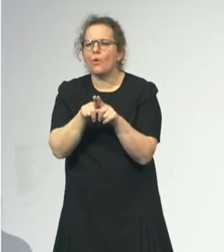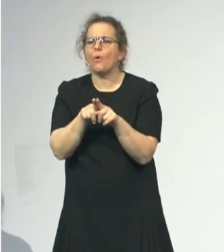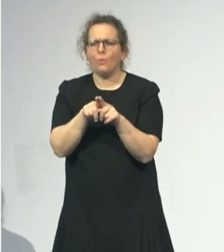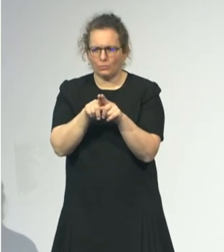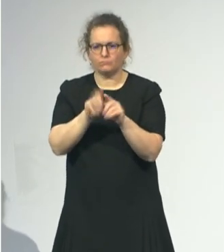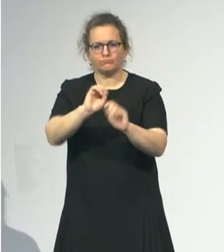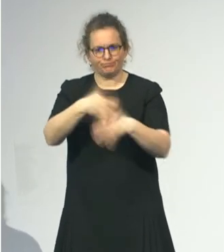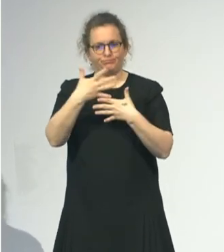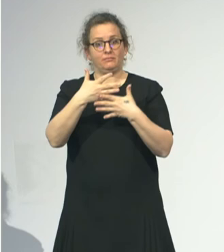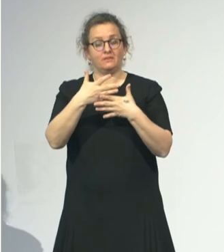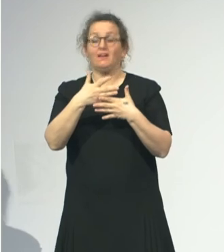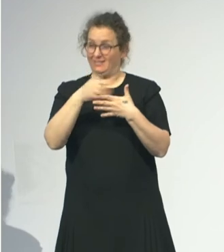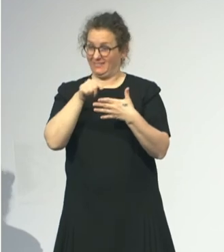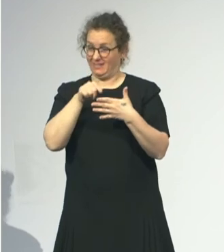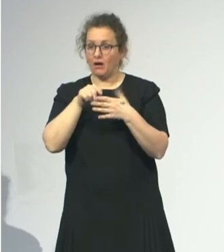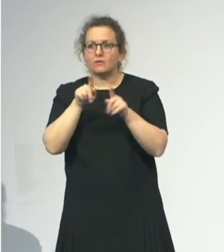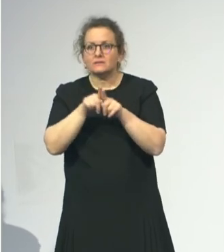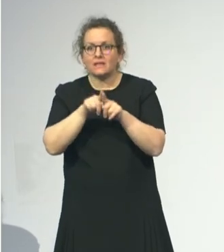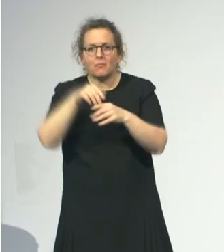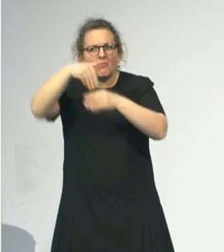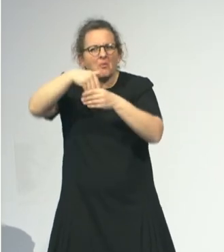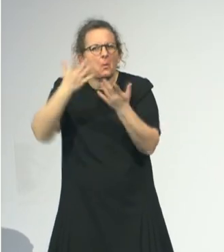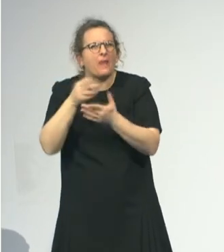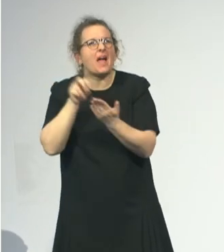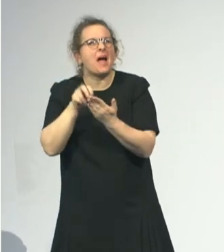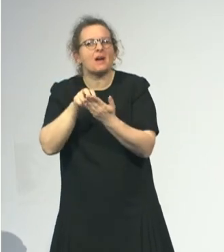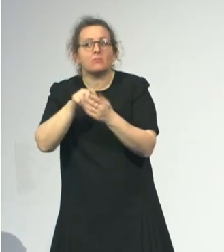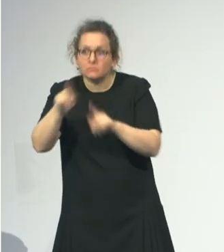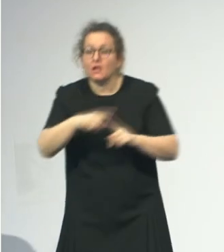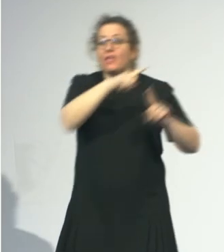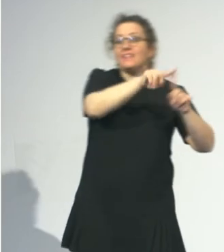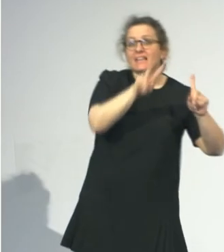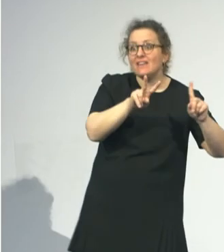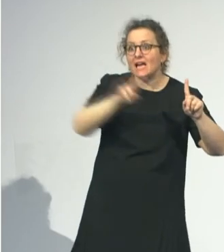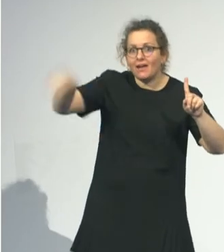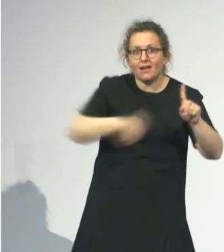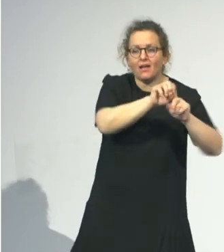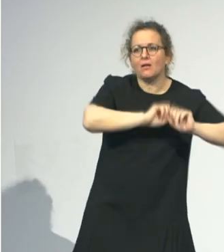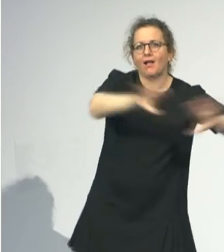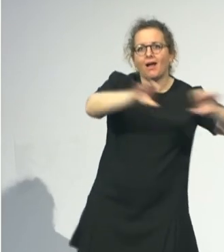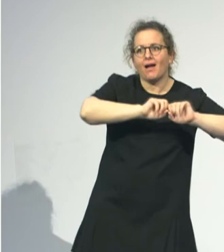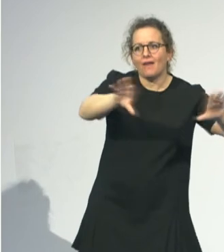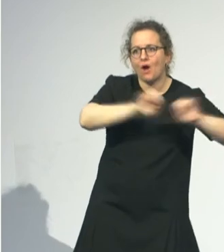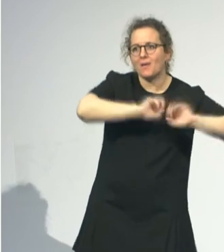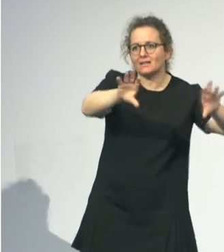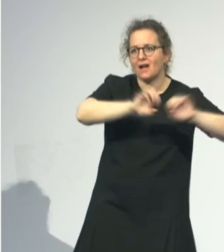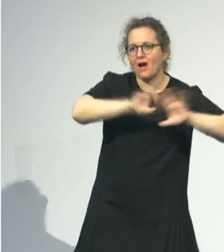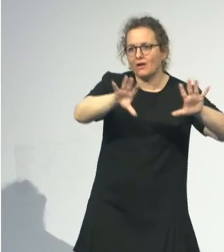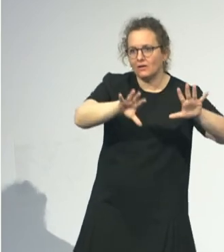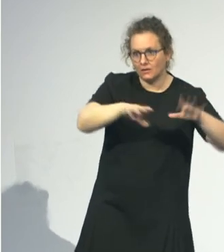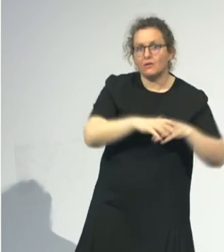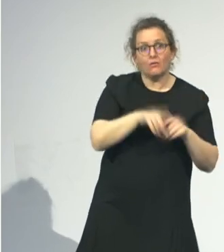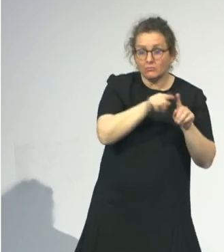biggest company of communication out US. And this film is very small,